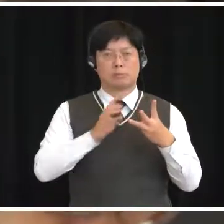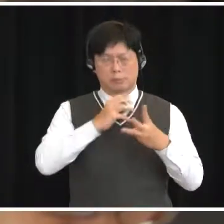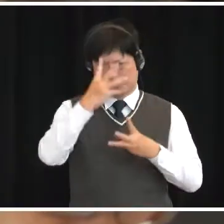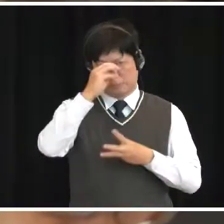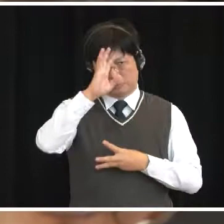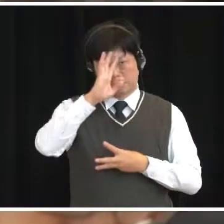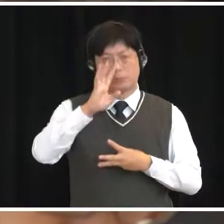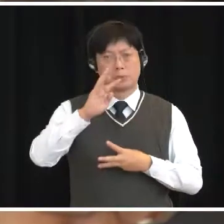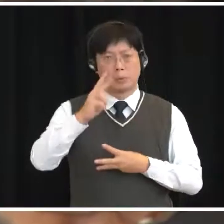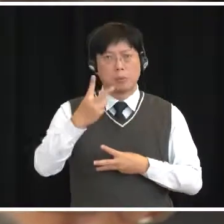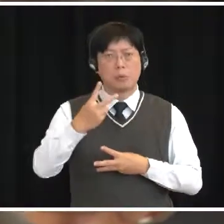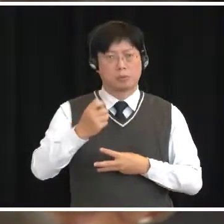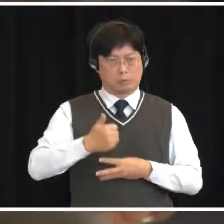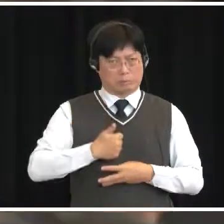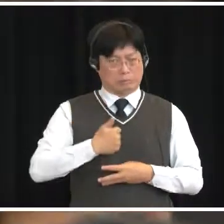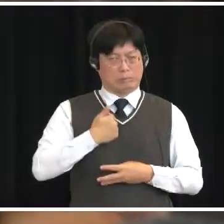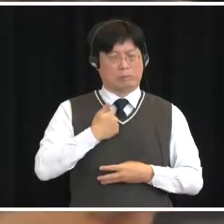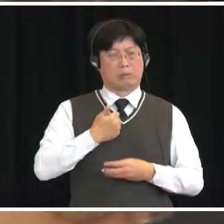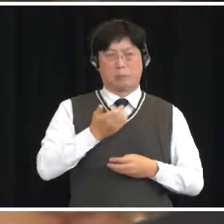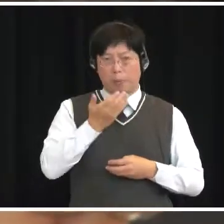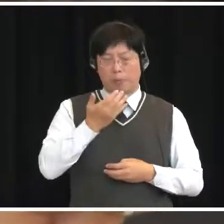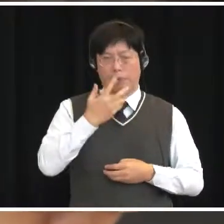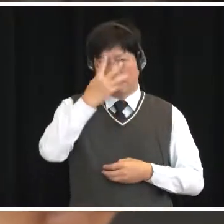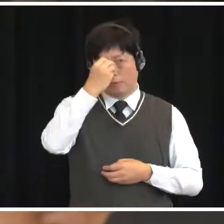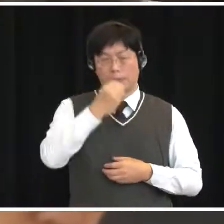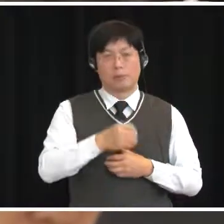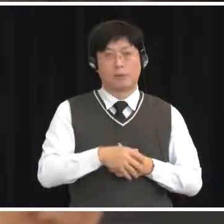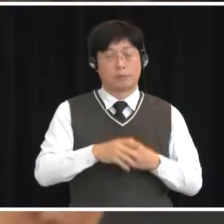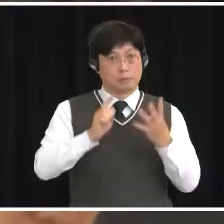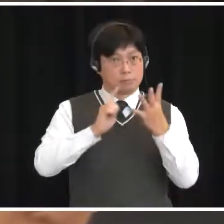And the third is about